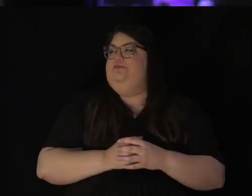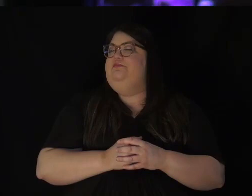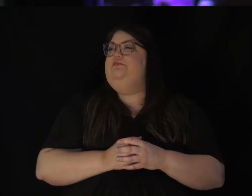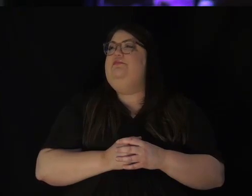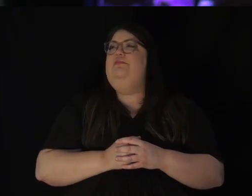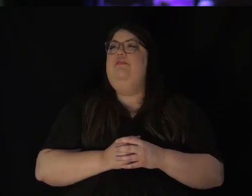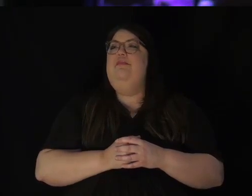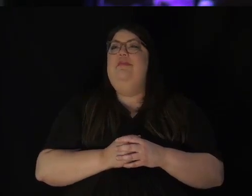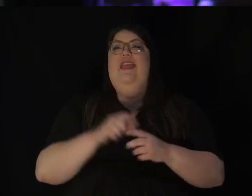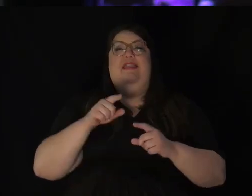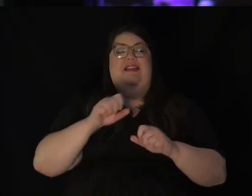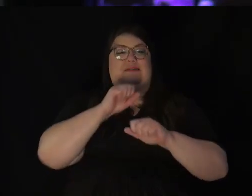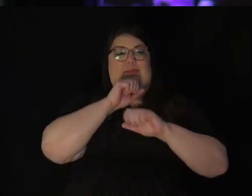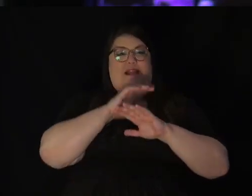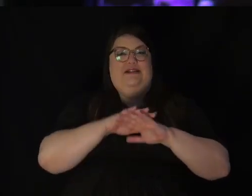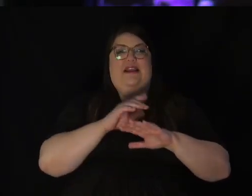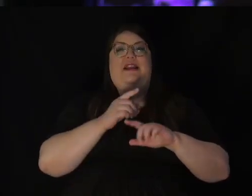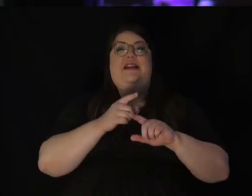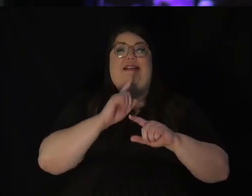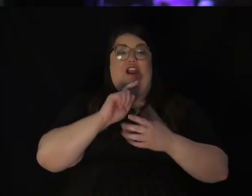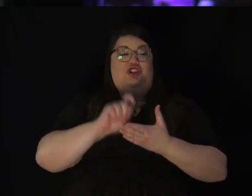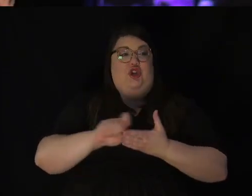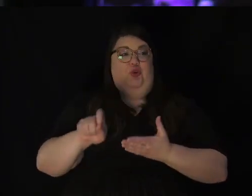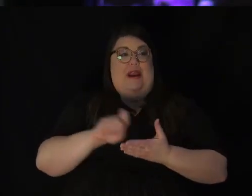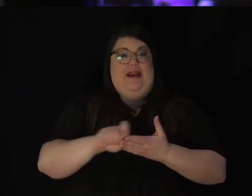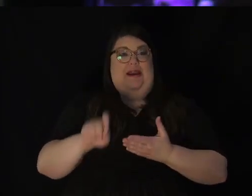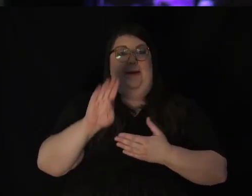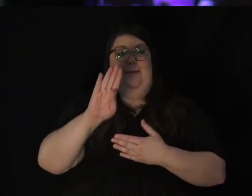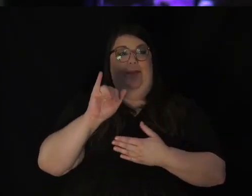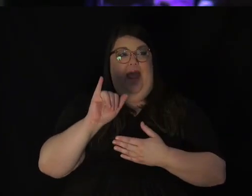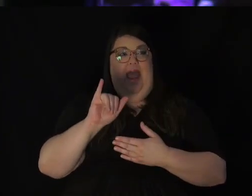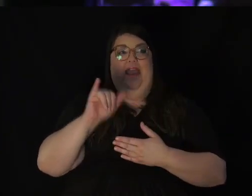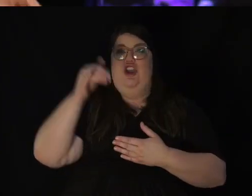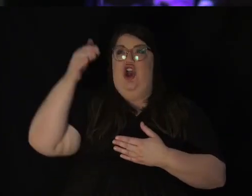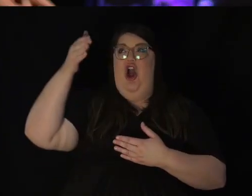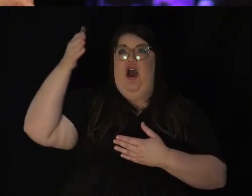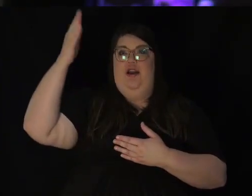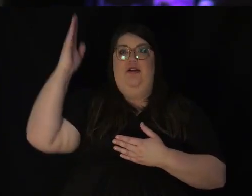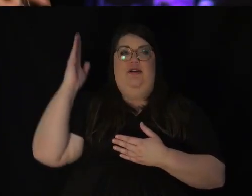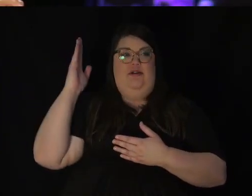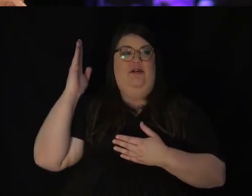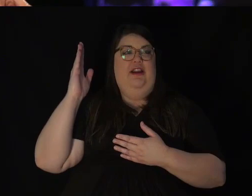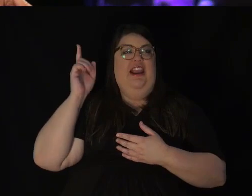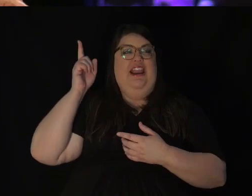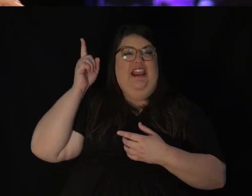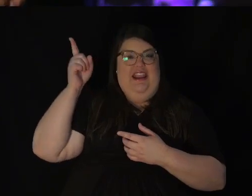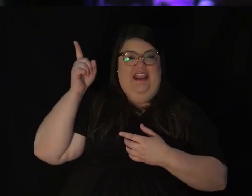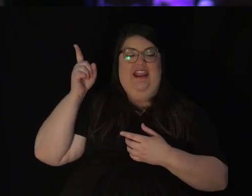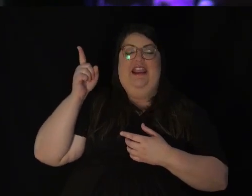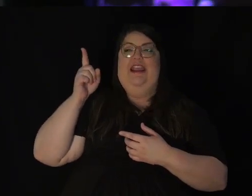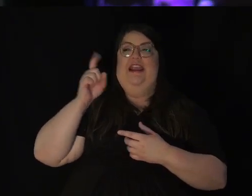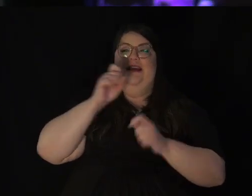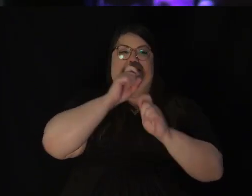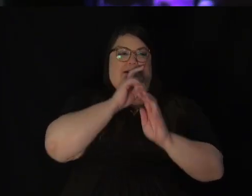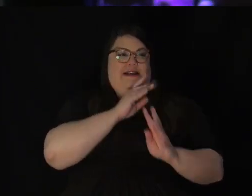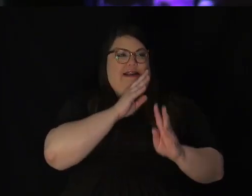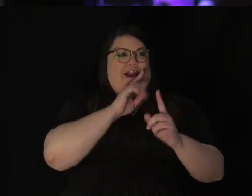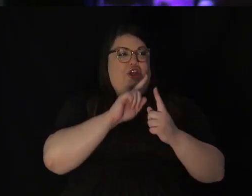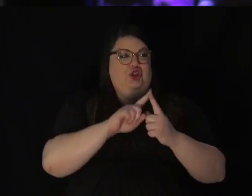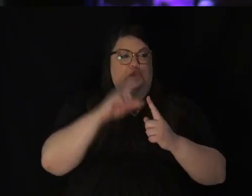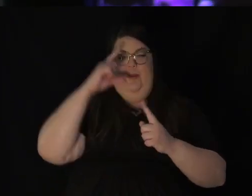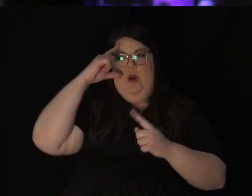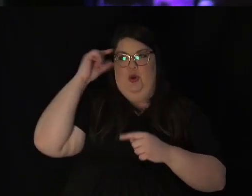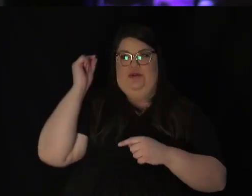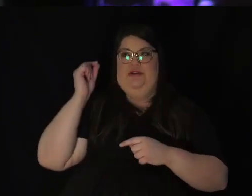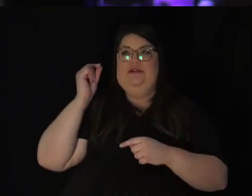This blessing was actually written by God. He dictated it to